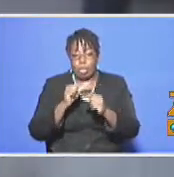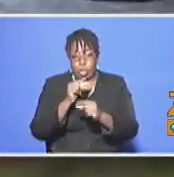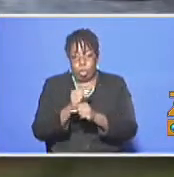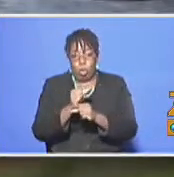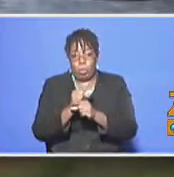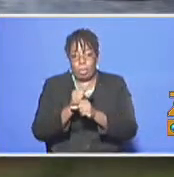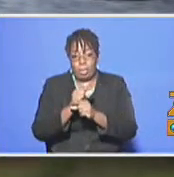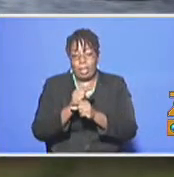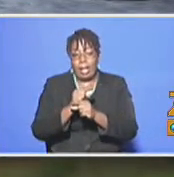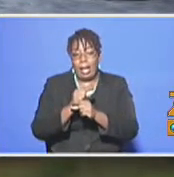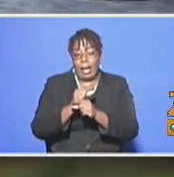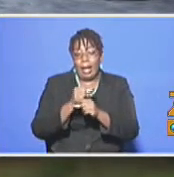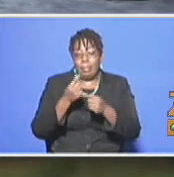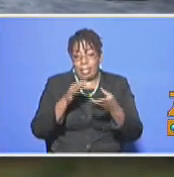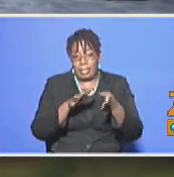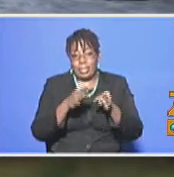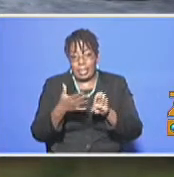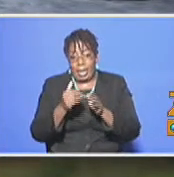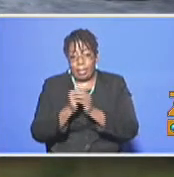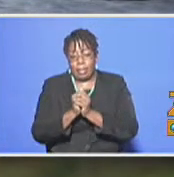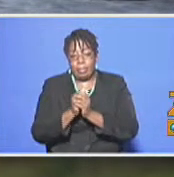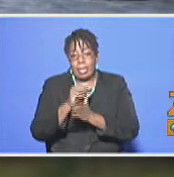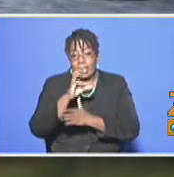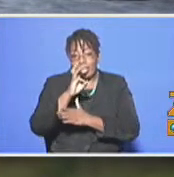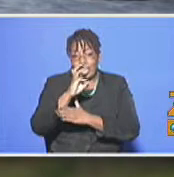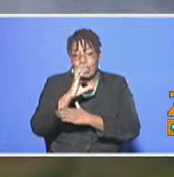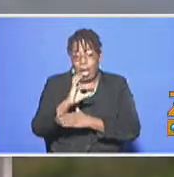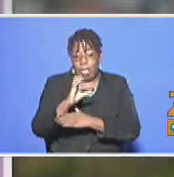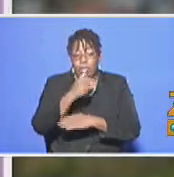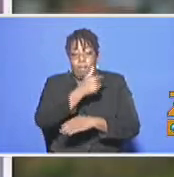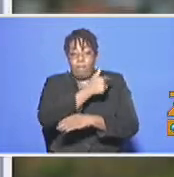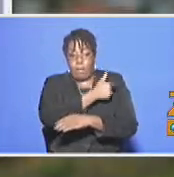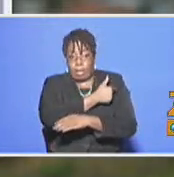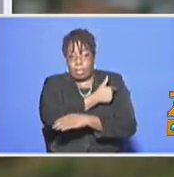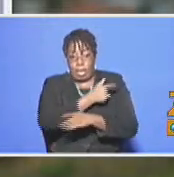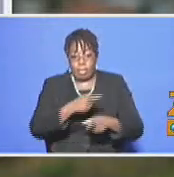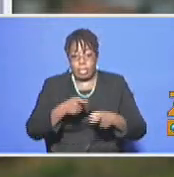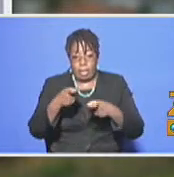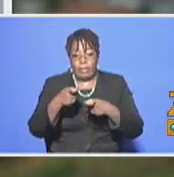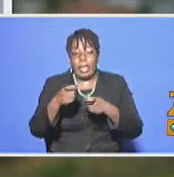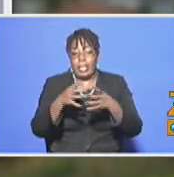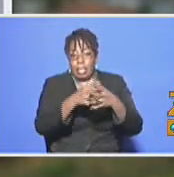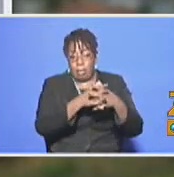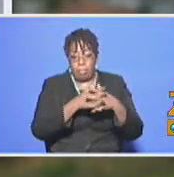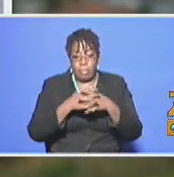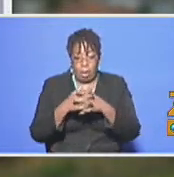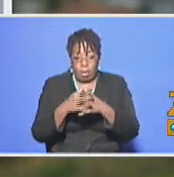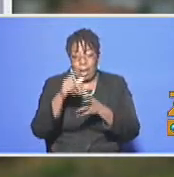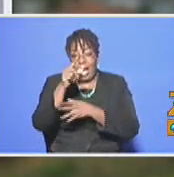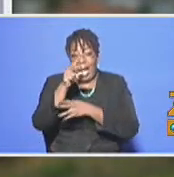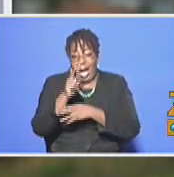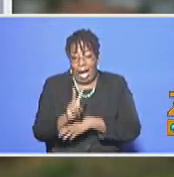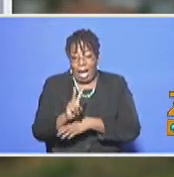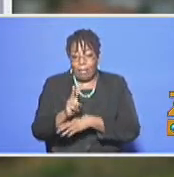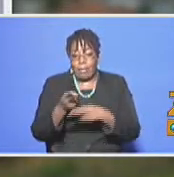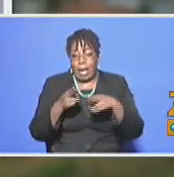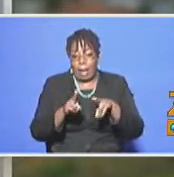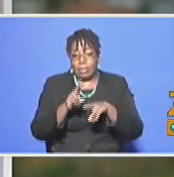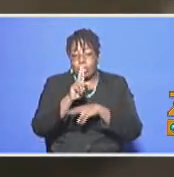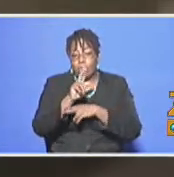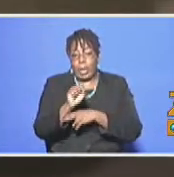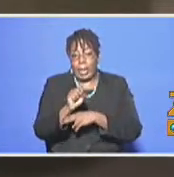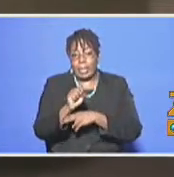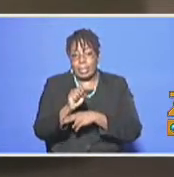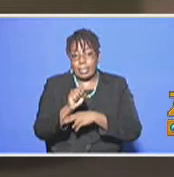deaths. While more than 600 million doses of the vaccines have been administered in the Americas, half of those have occurred in the U.S.,